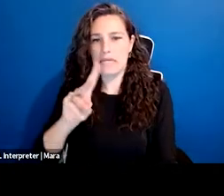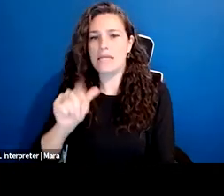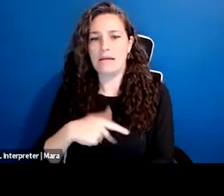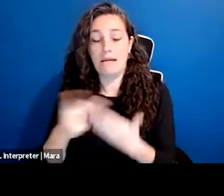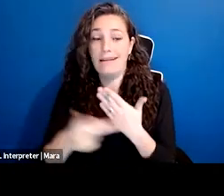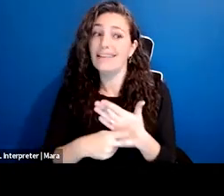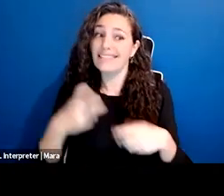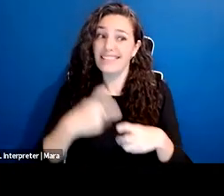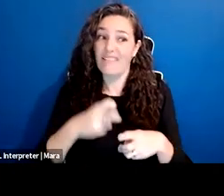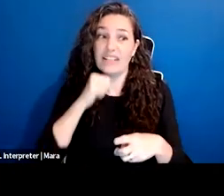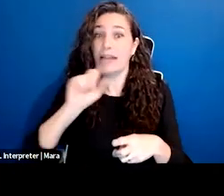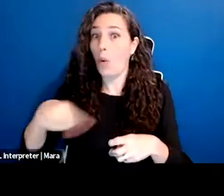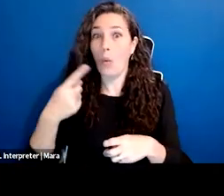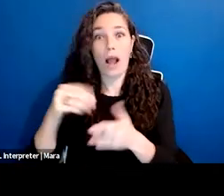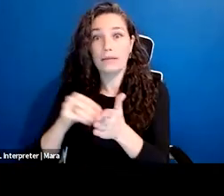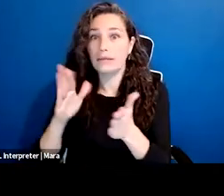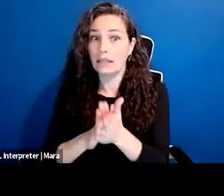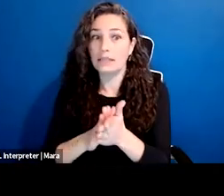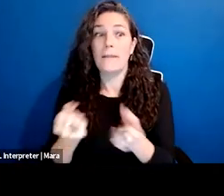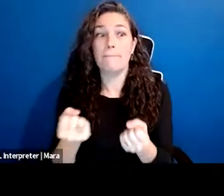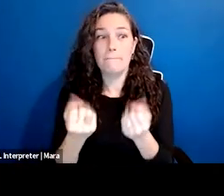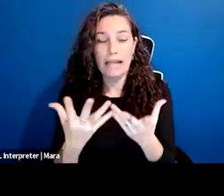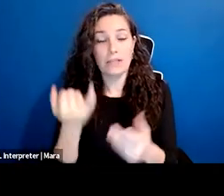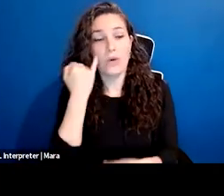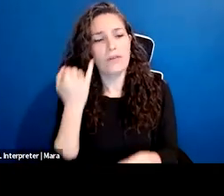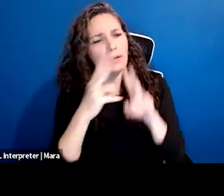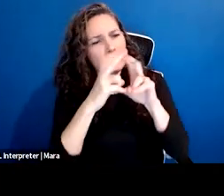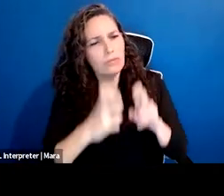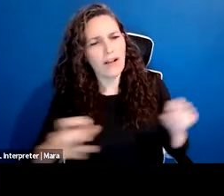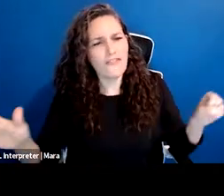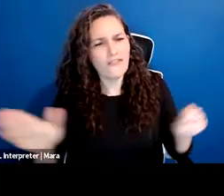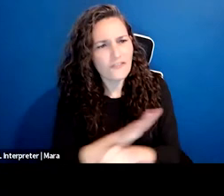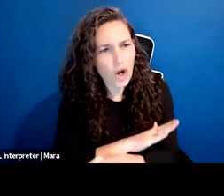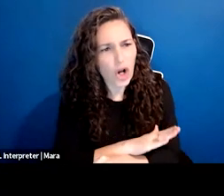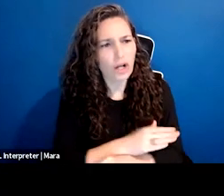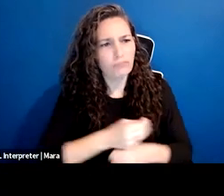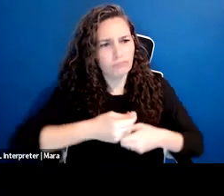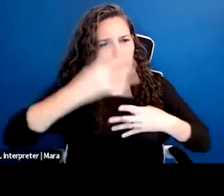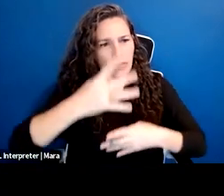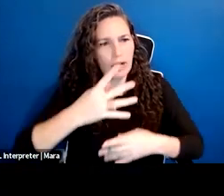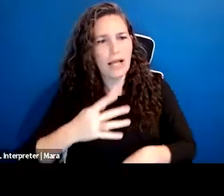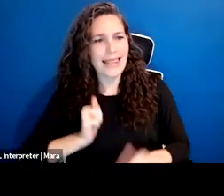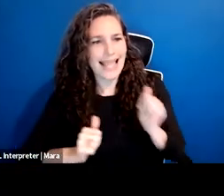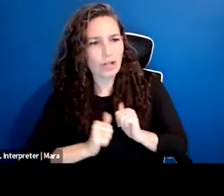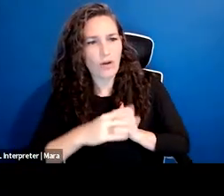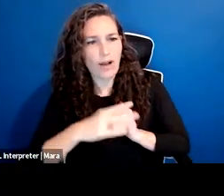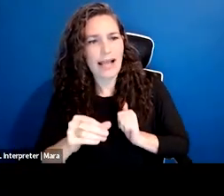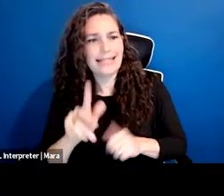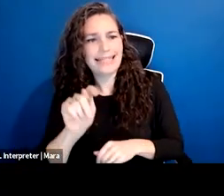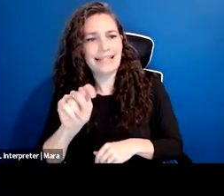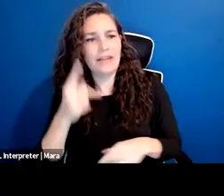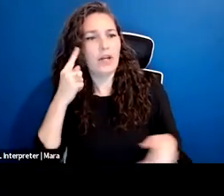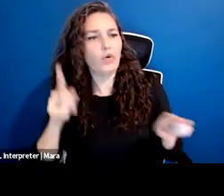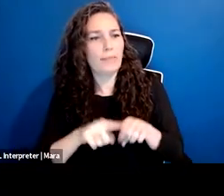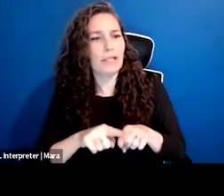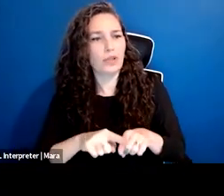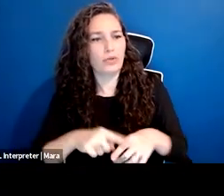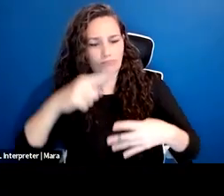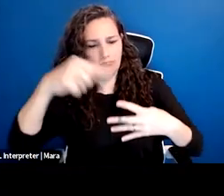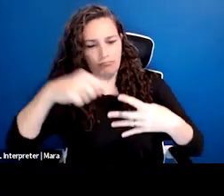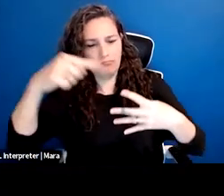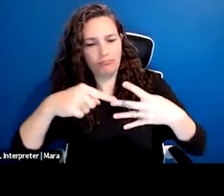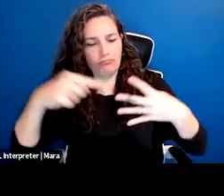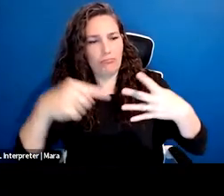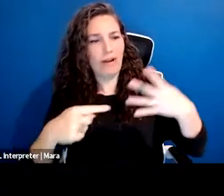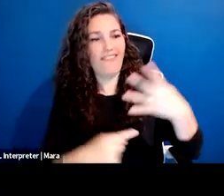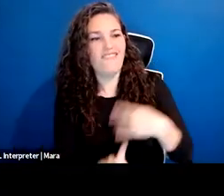than one document. So right now, if you wanted to look at the entirety of the theatrical and television agreements, you would look for four things on the